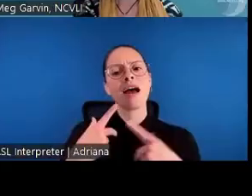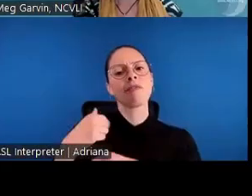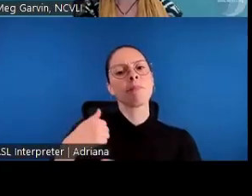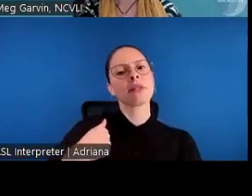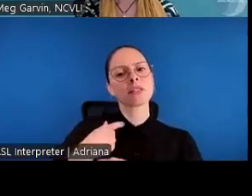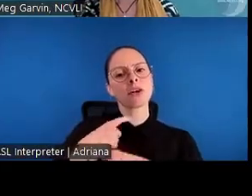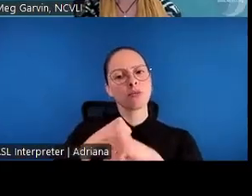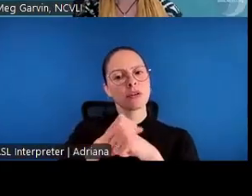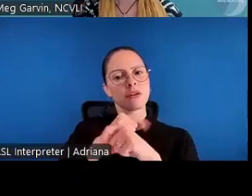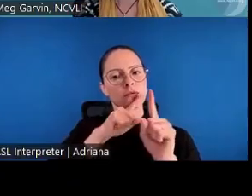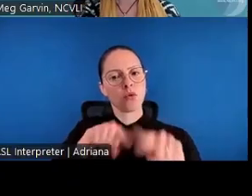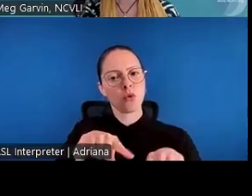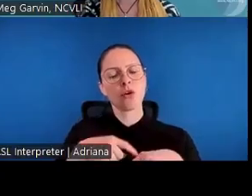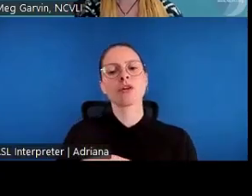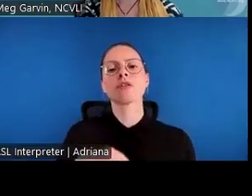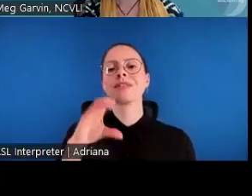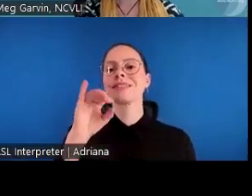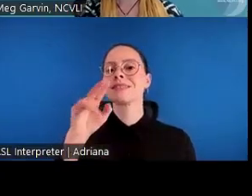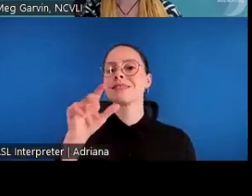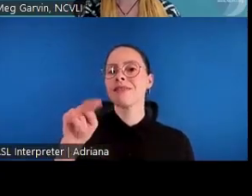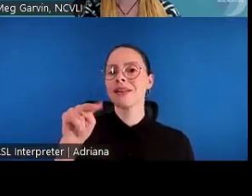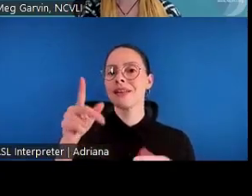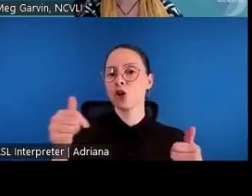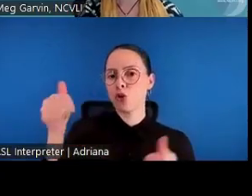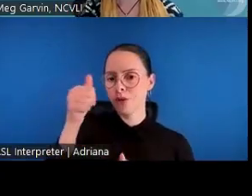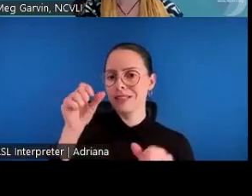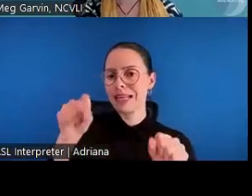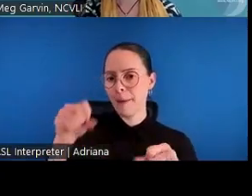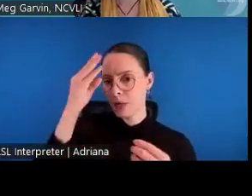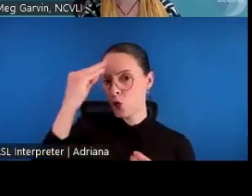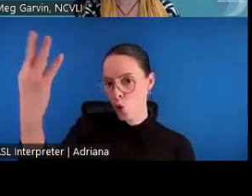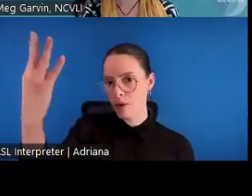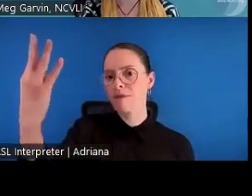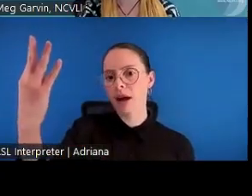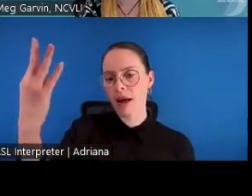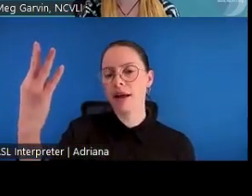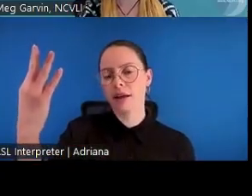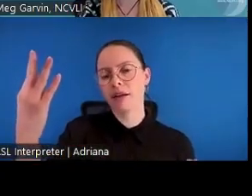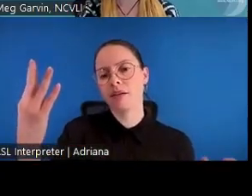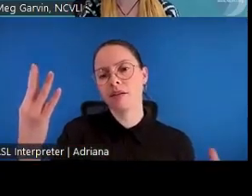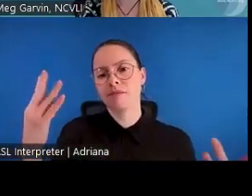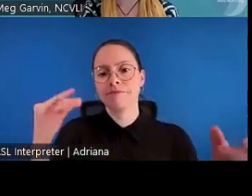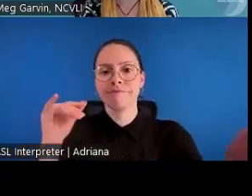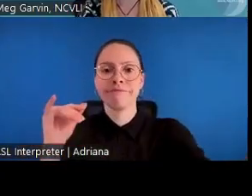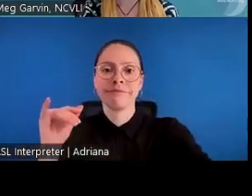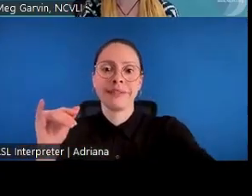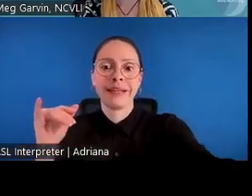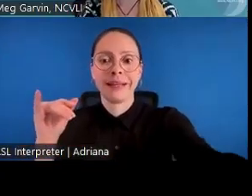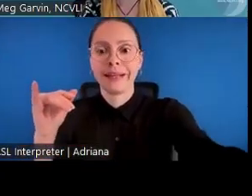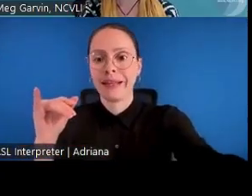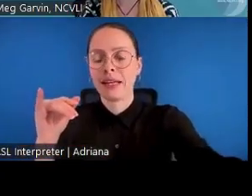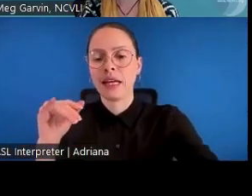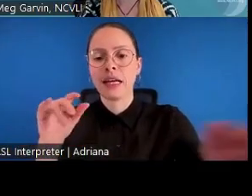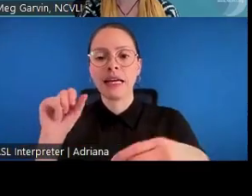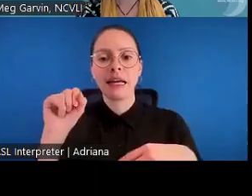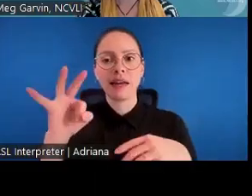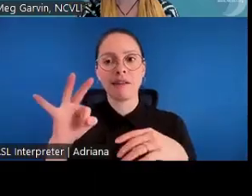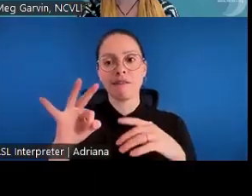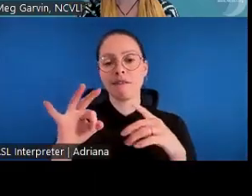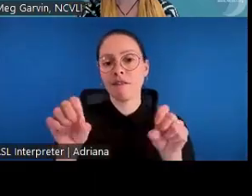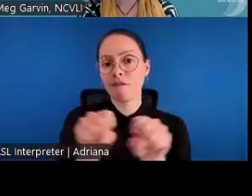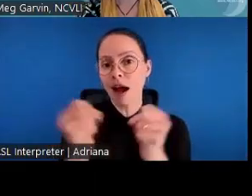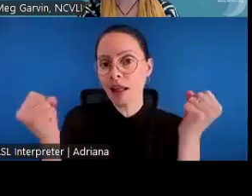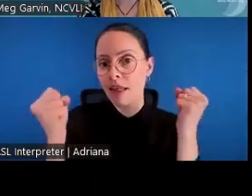civilian authorities can be notified that in the case there's a violation of that order off